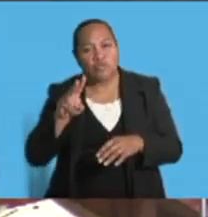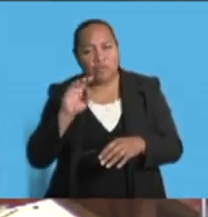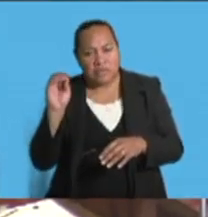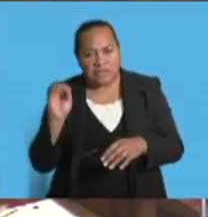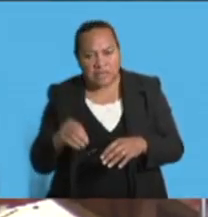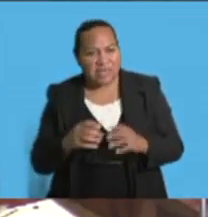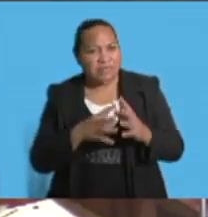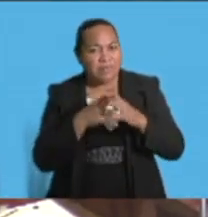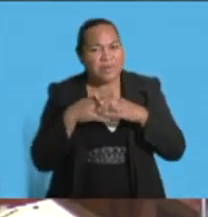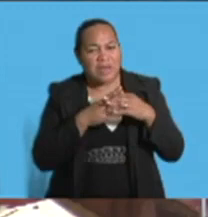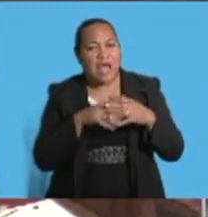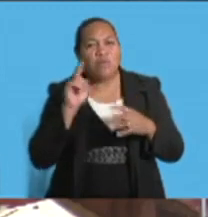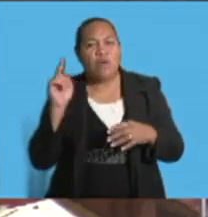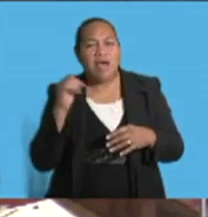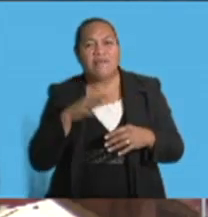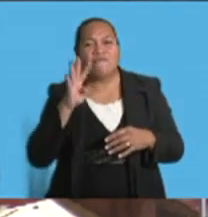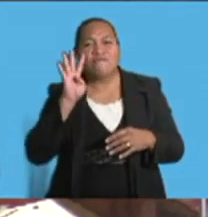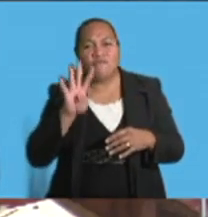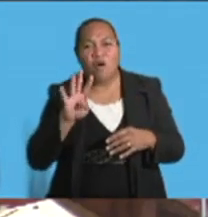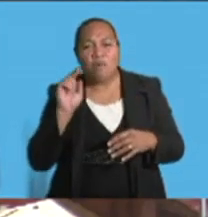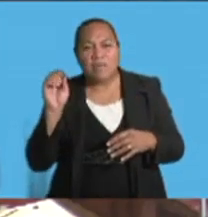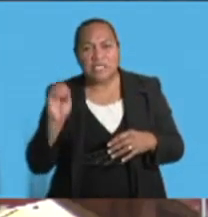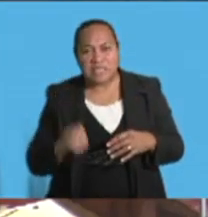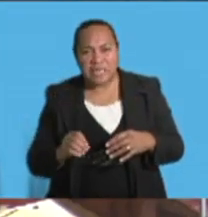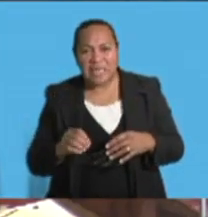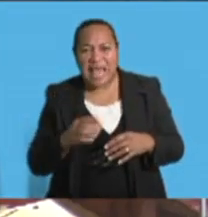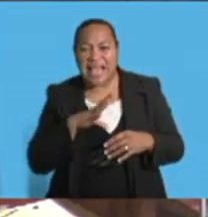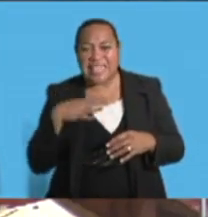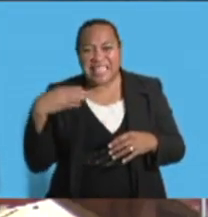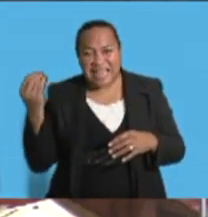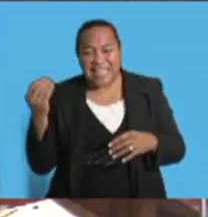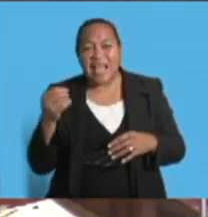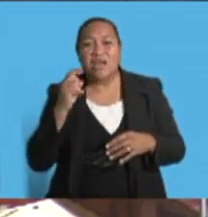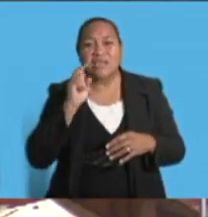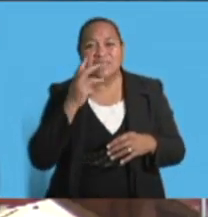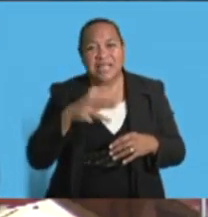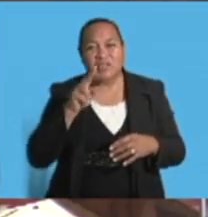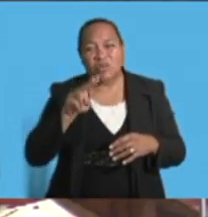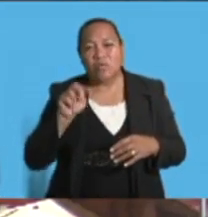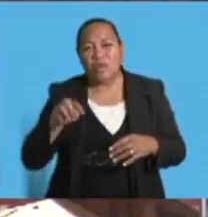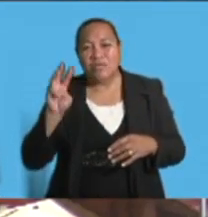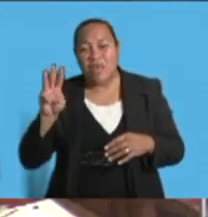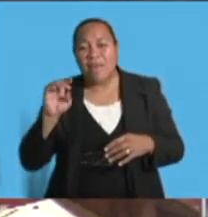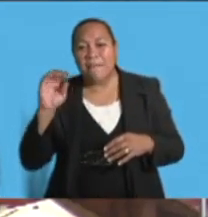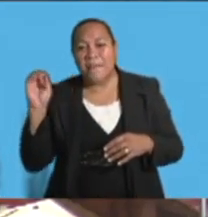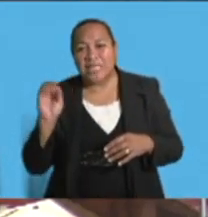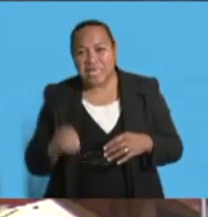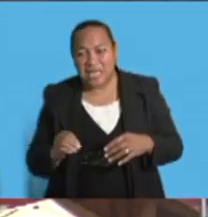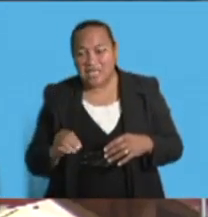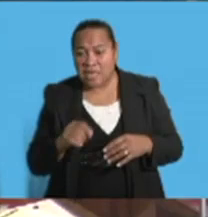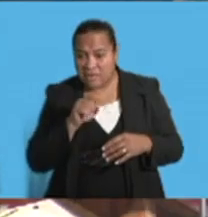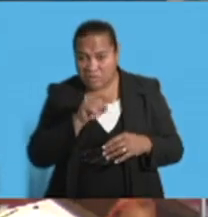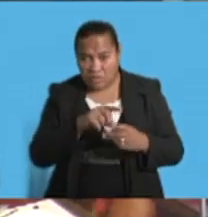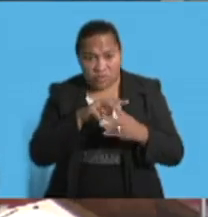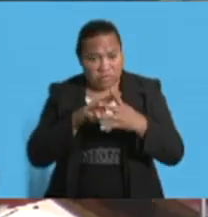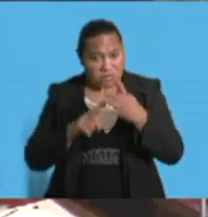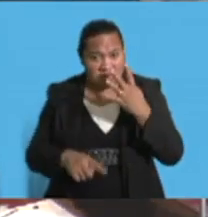America, 107.4%. Canada, 92.3%. And guess what? These